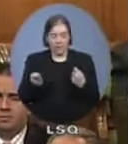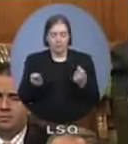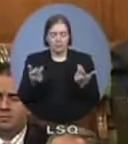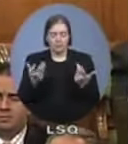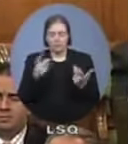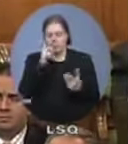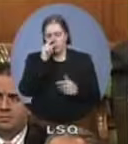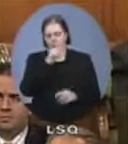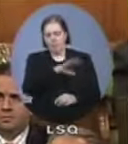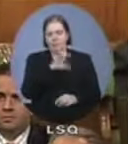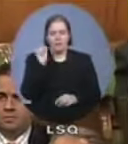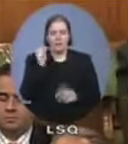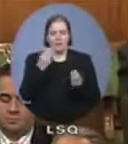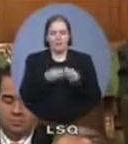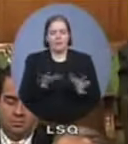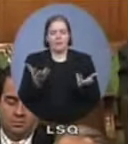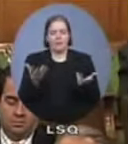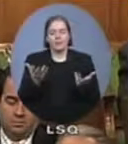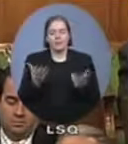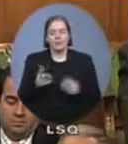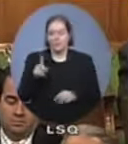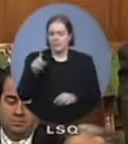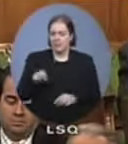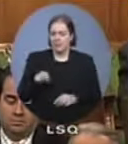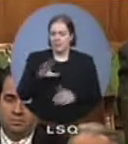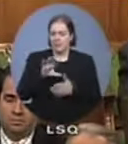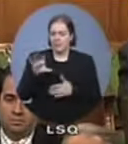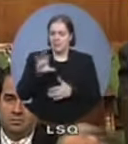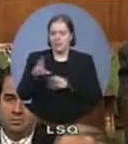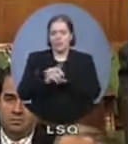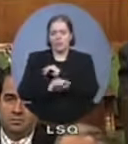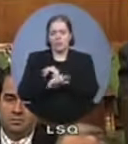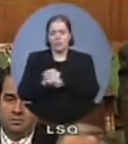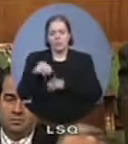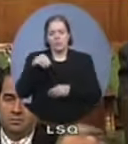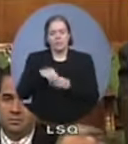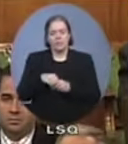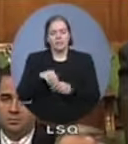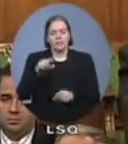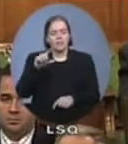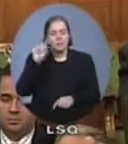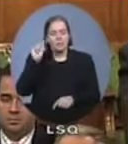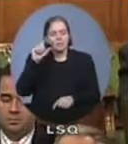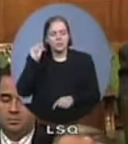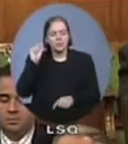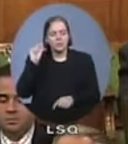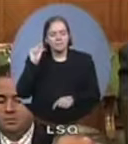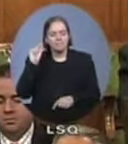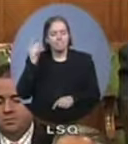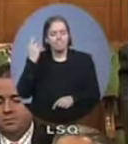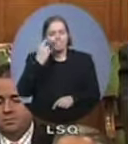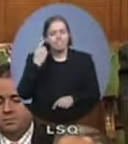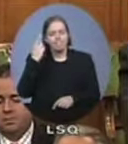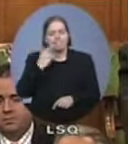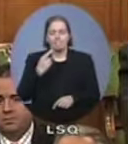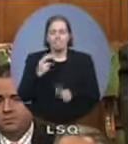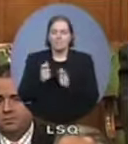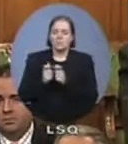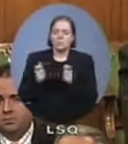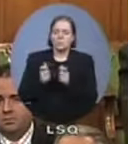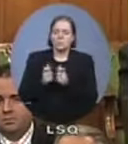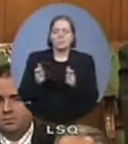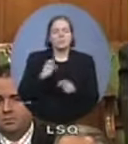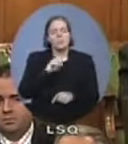Hamilton who've lost their jobs because the steelworks are closing down. I spoke to the mayor of Hamilton this morning, and he told me, quote,